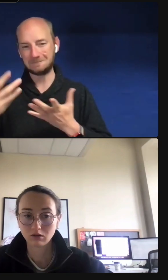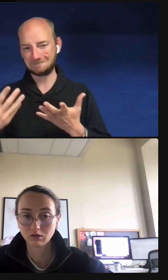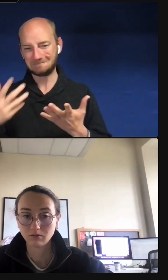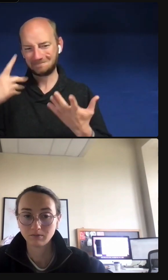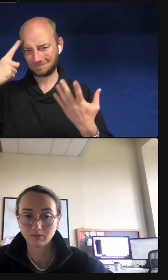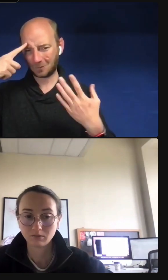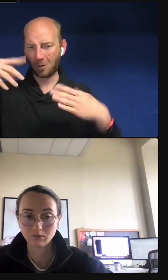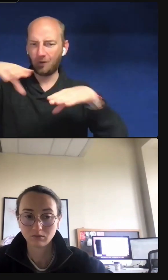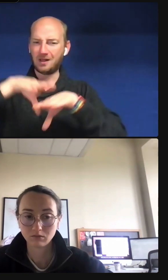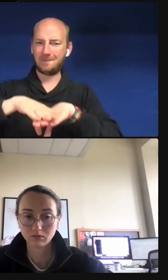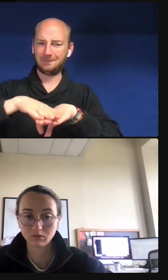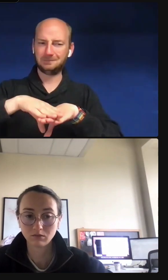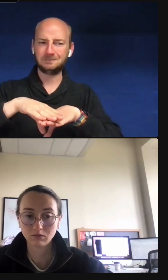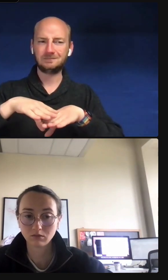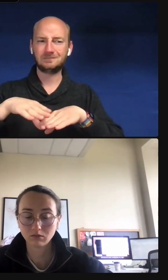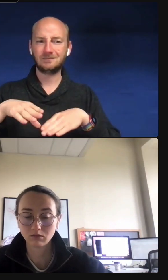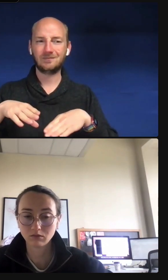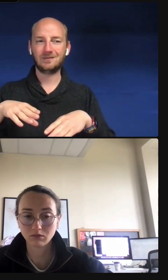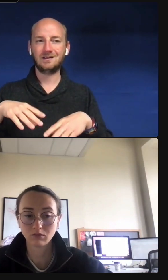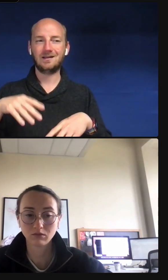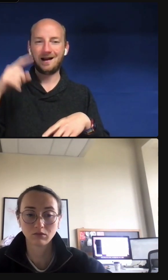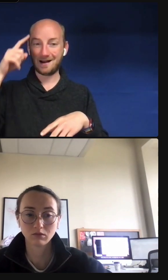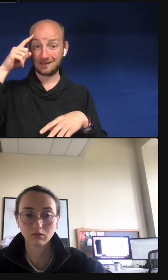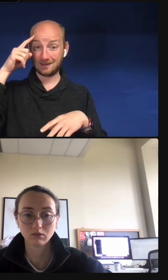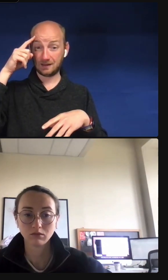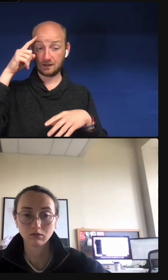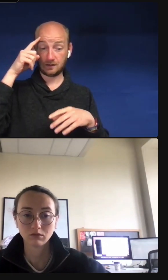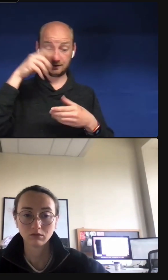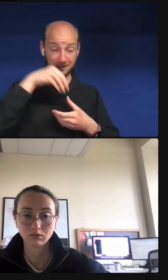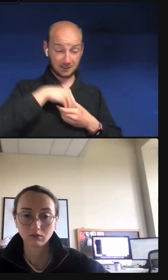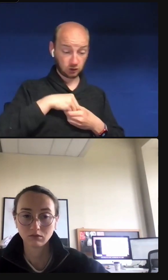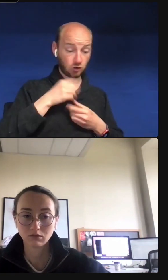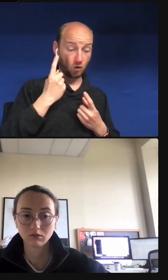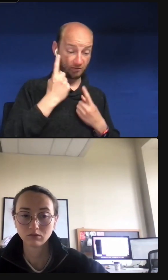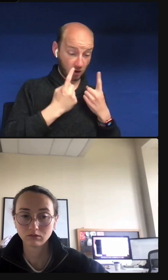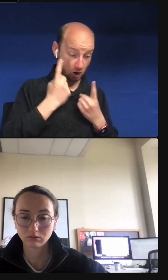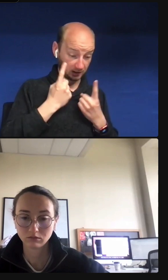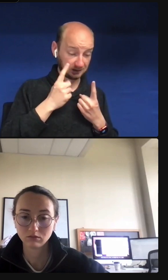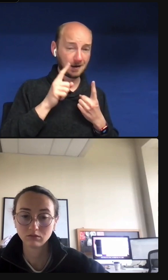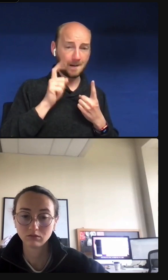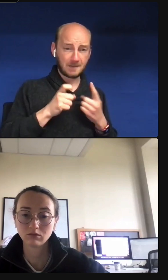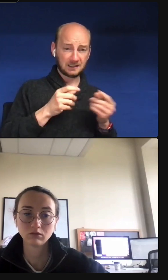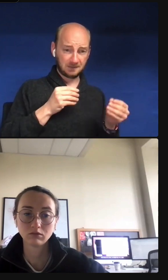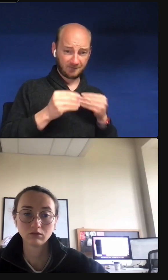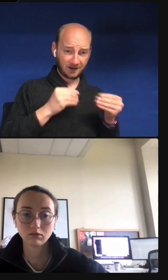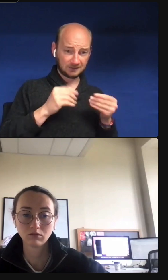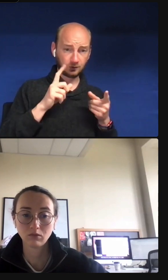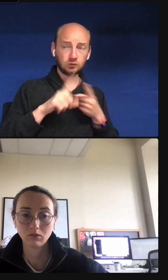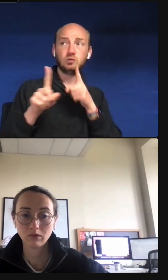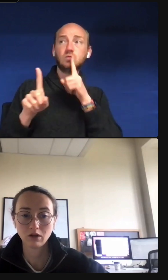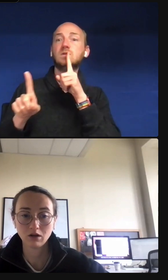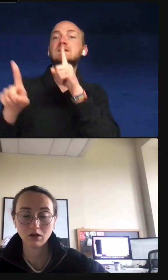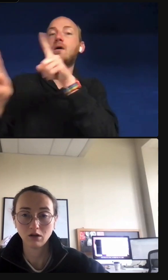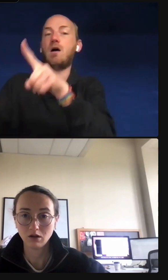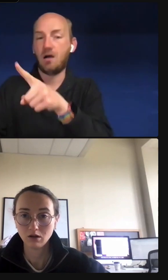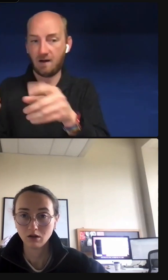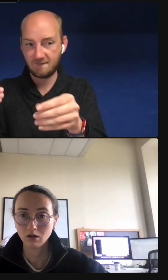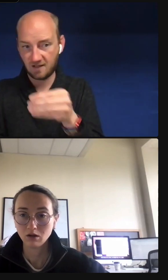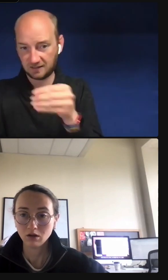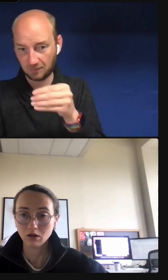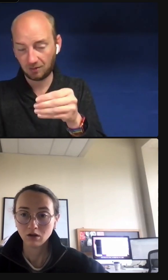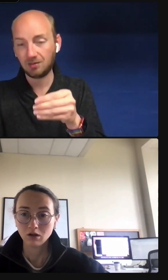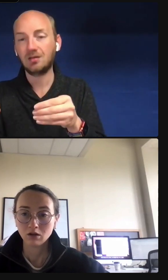to have some flexibility in your thoughts in order to behave flexibly. So I think it's all interrelated.